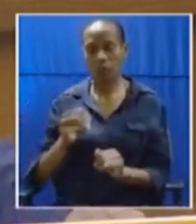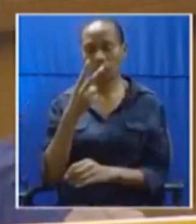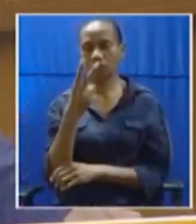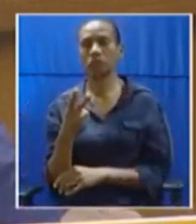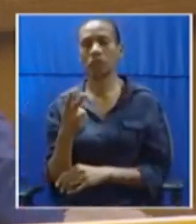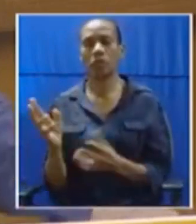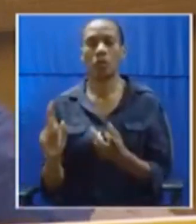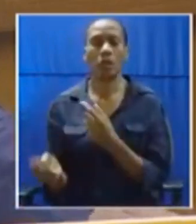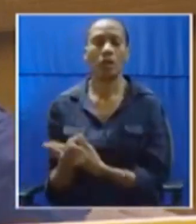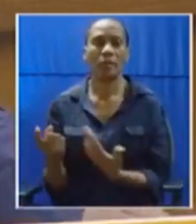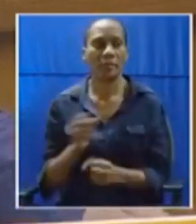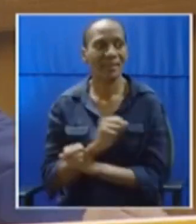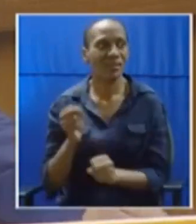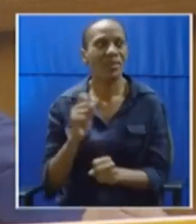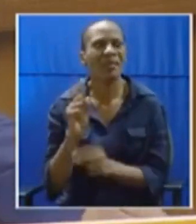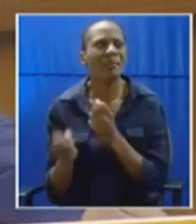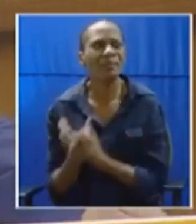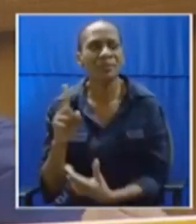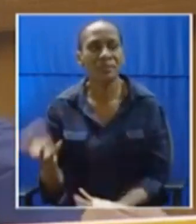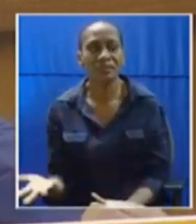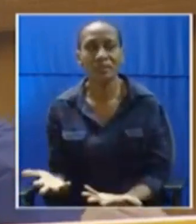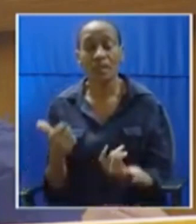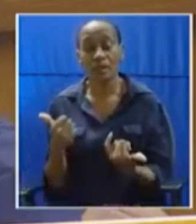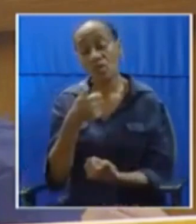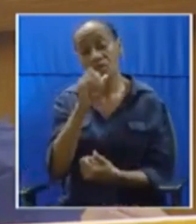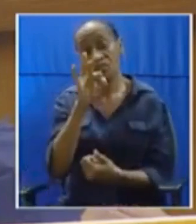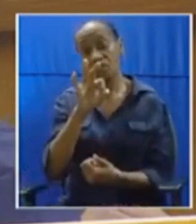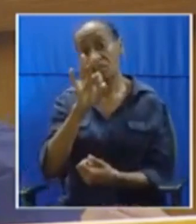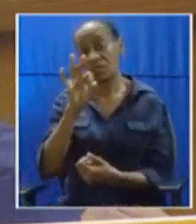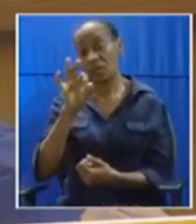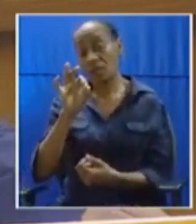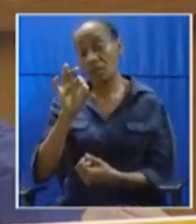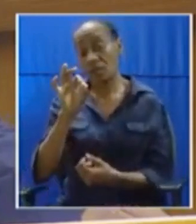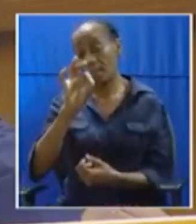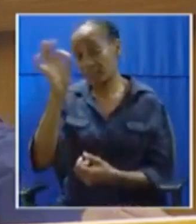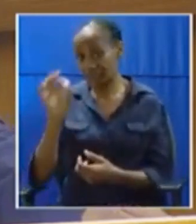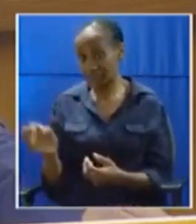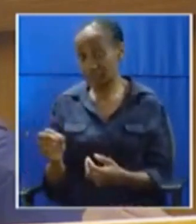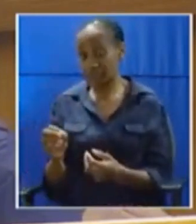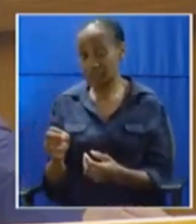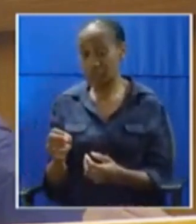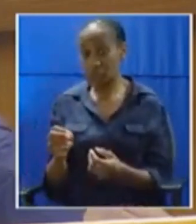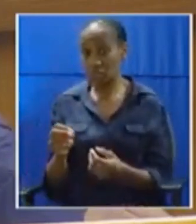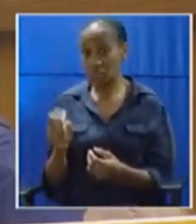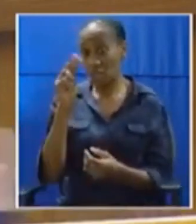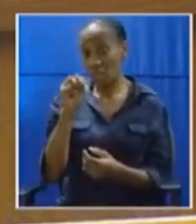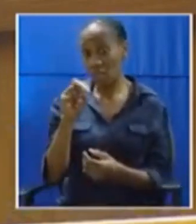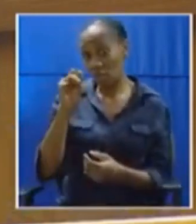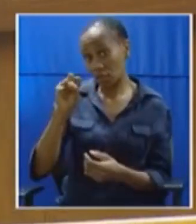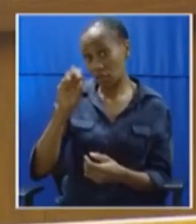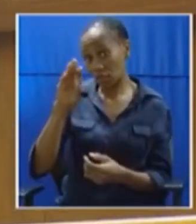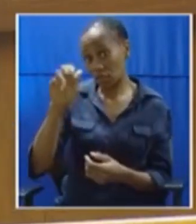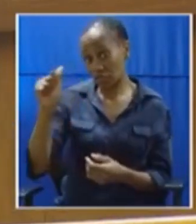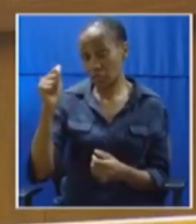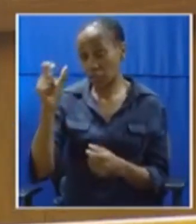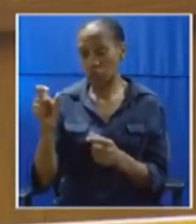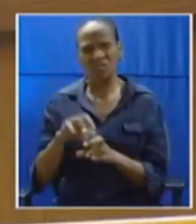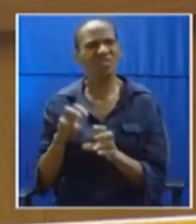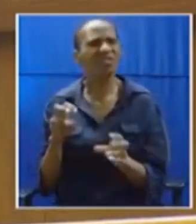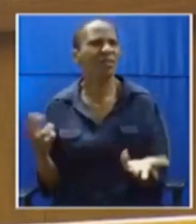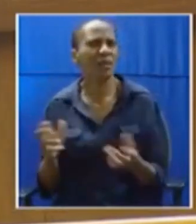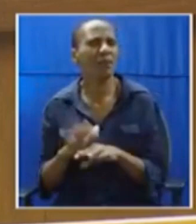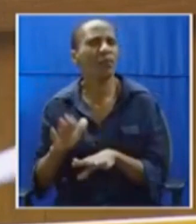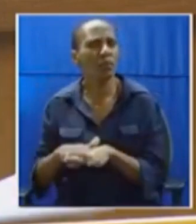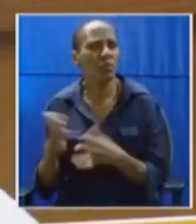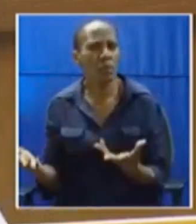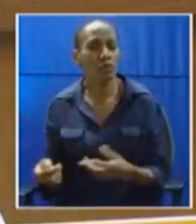that 63% of NSFAS students have dropped out over a 5-year period, You and your government are setting up poor, mainly